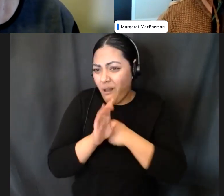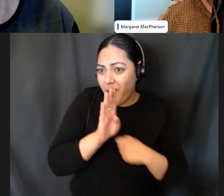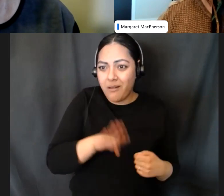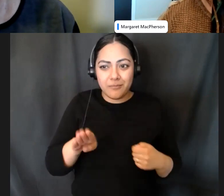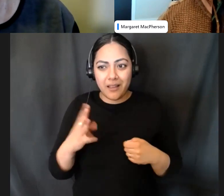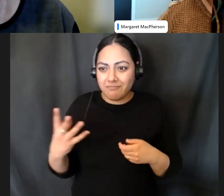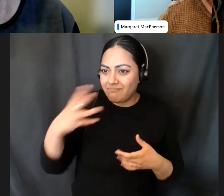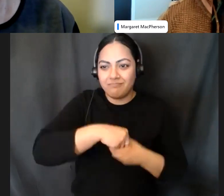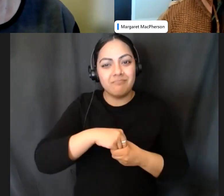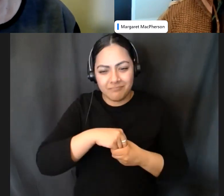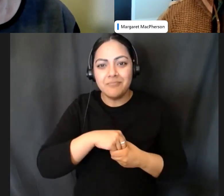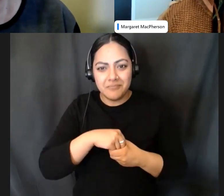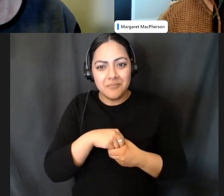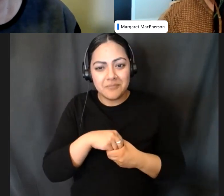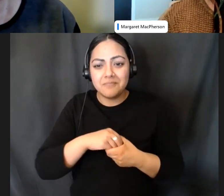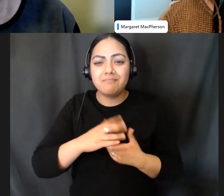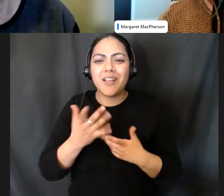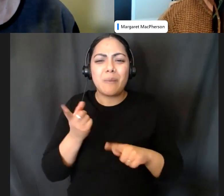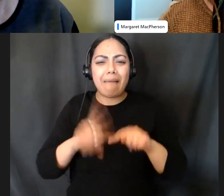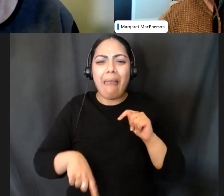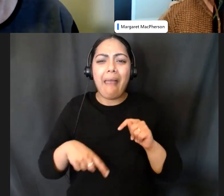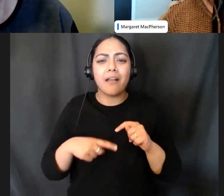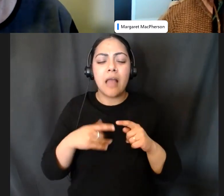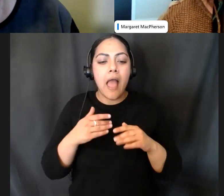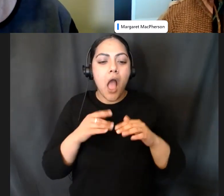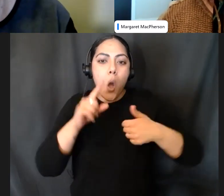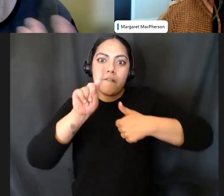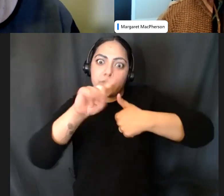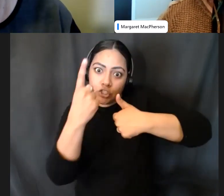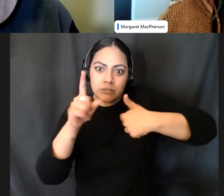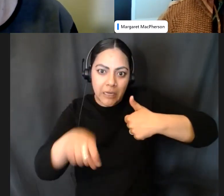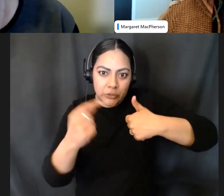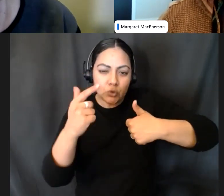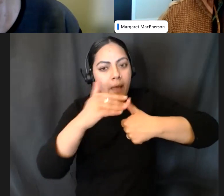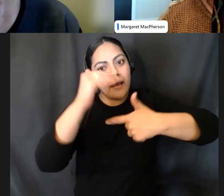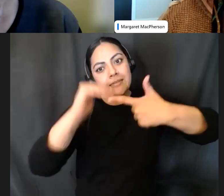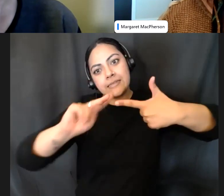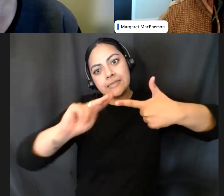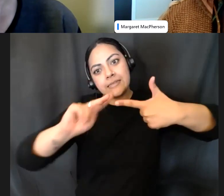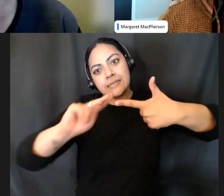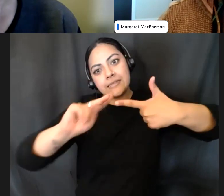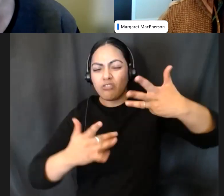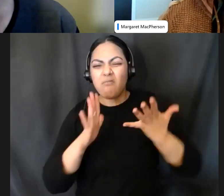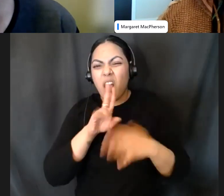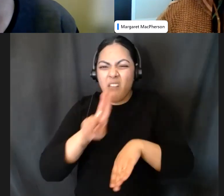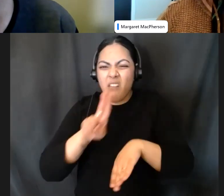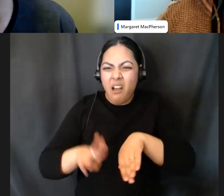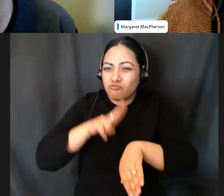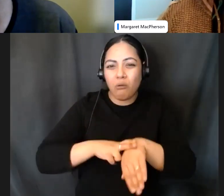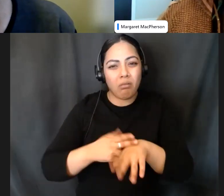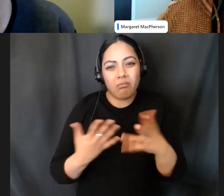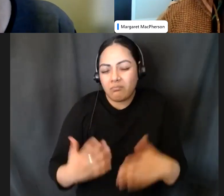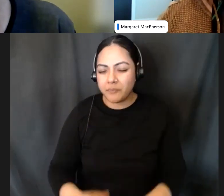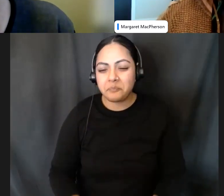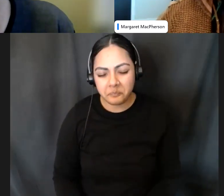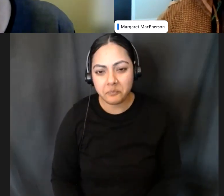do. This is step 1, step 2, step 3, step 4 because it's a very much of an organic thing. Well, and I